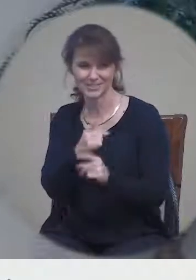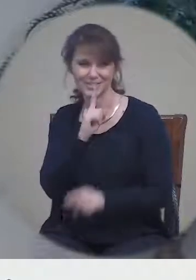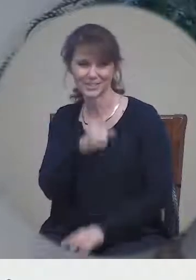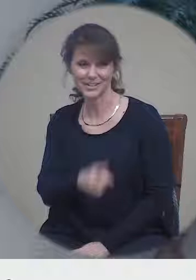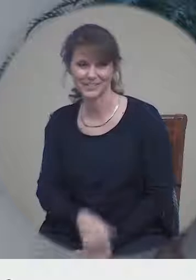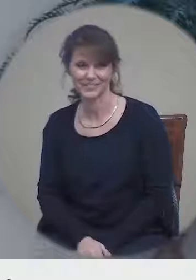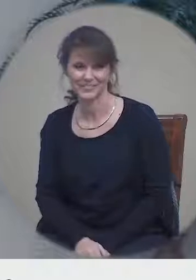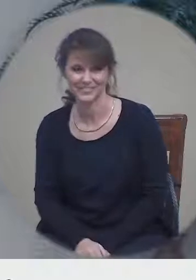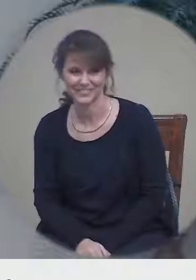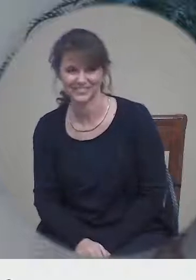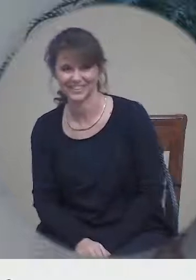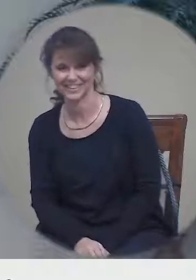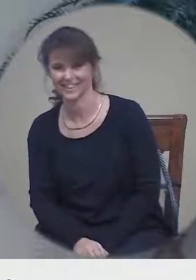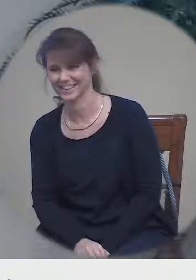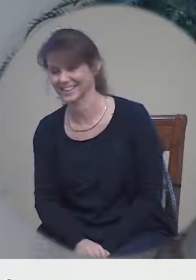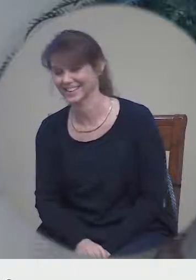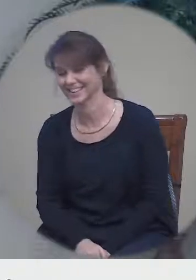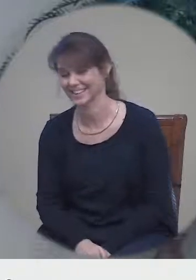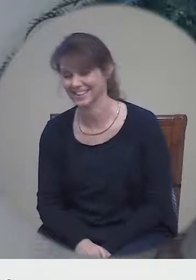the lesson.